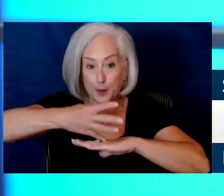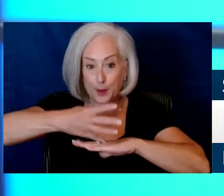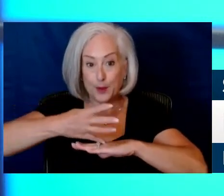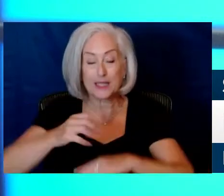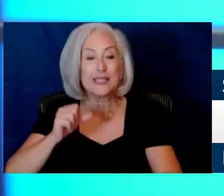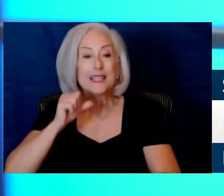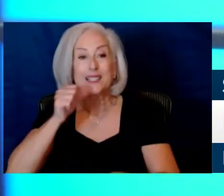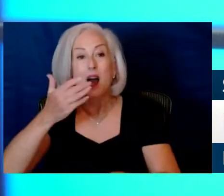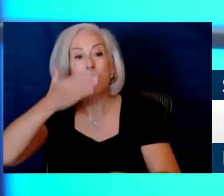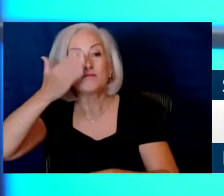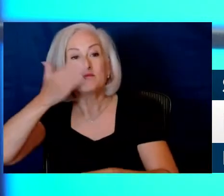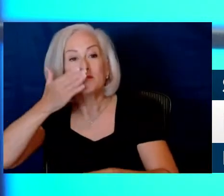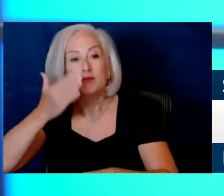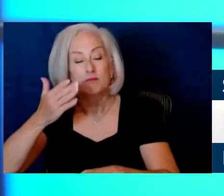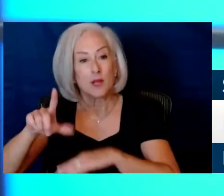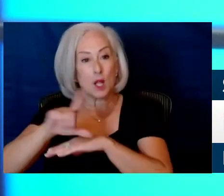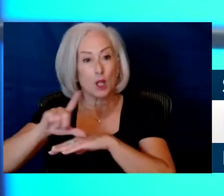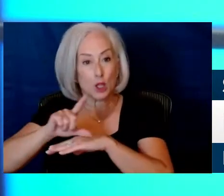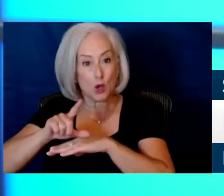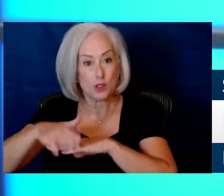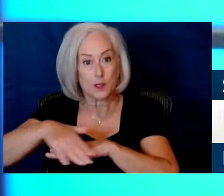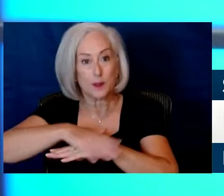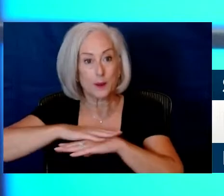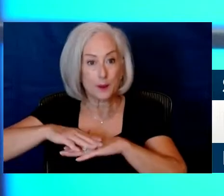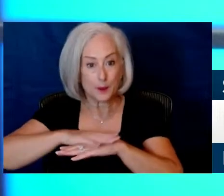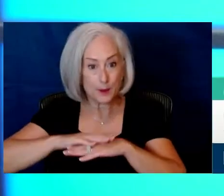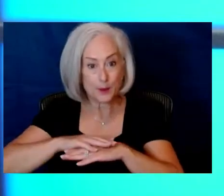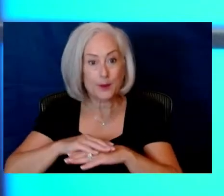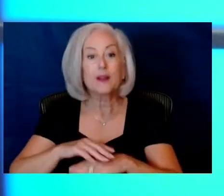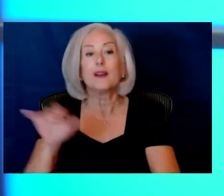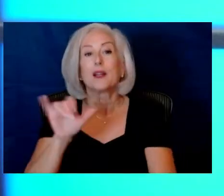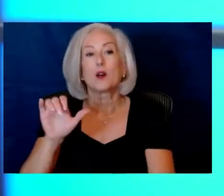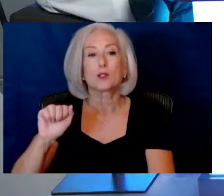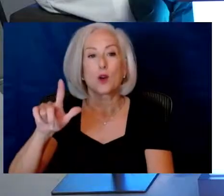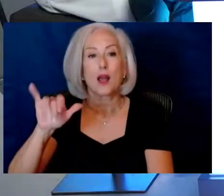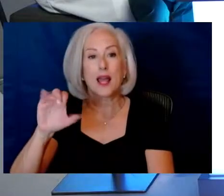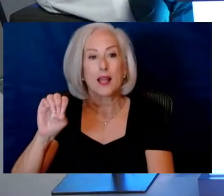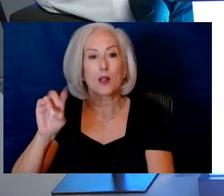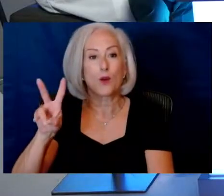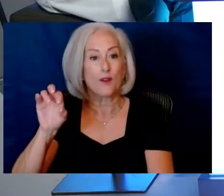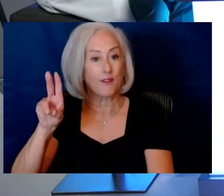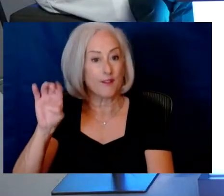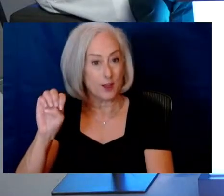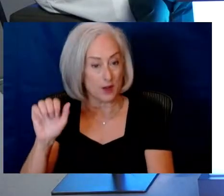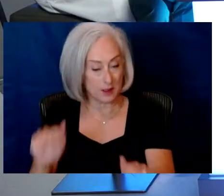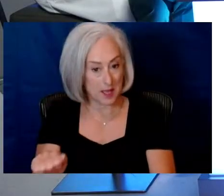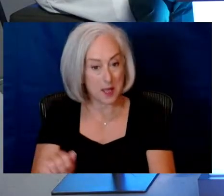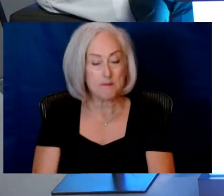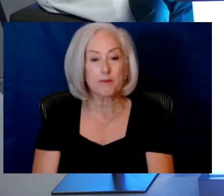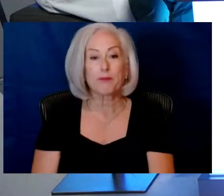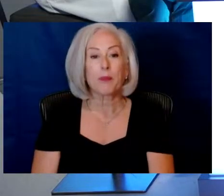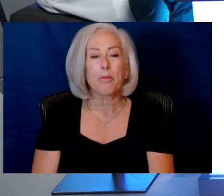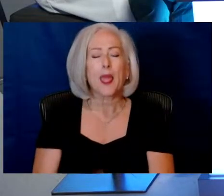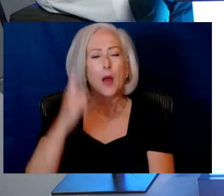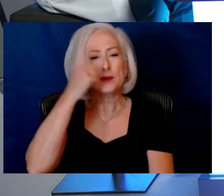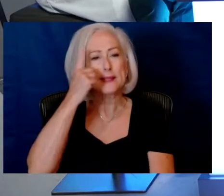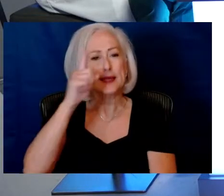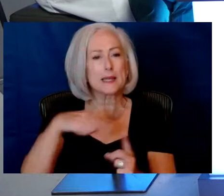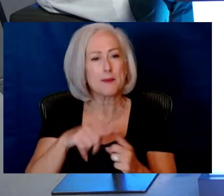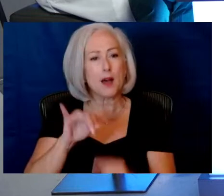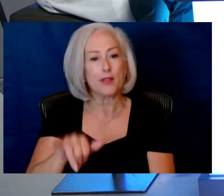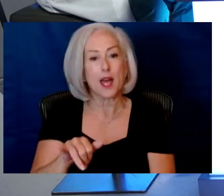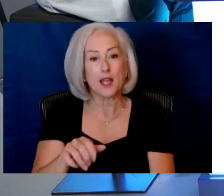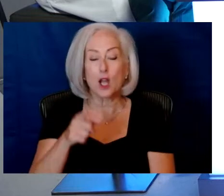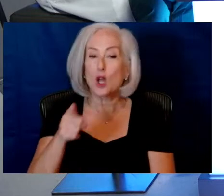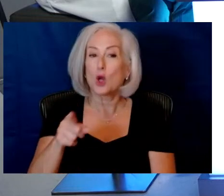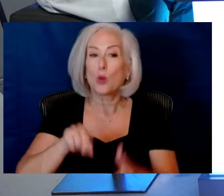or like aloe vera. Yeah. So that kind of also goes to a question I was thinking about. When you are starting and working